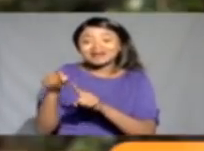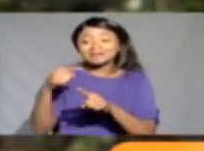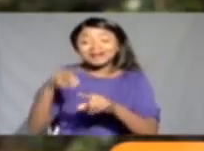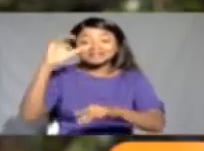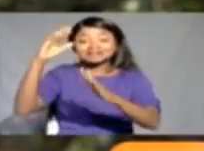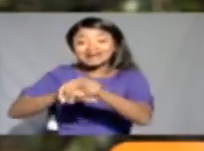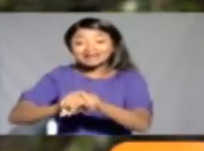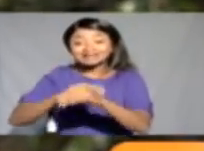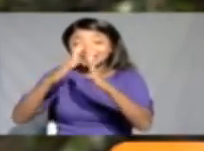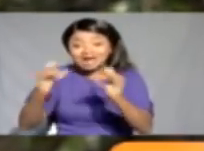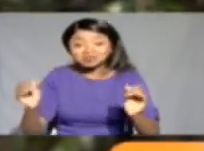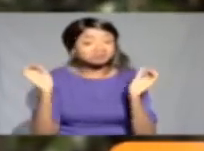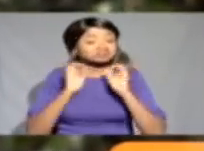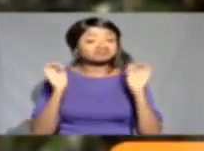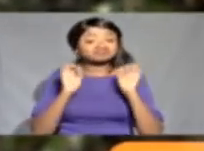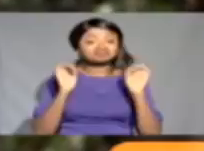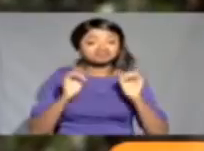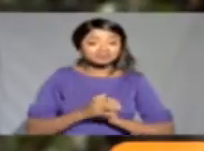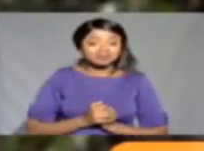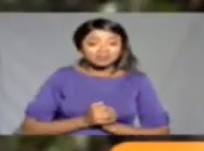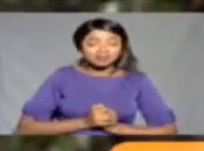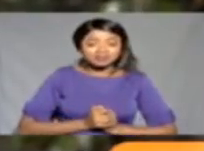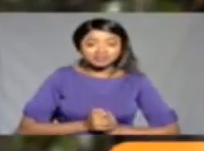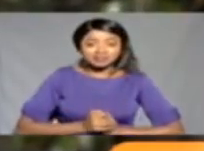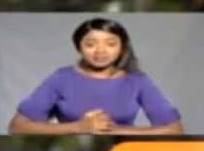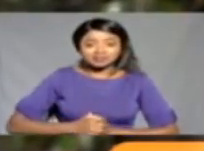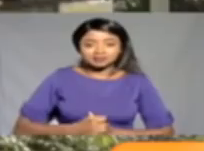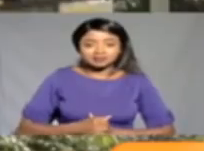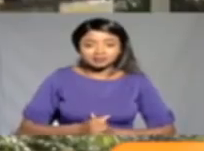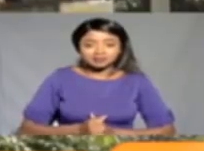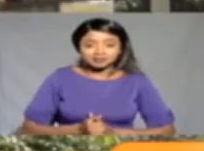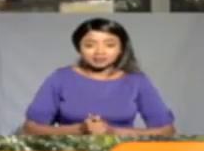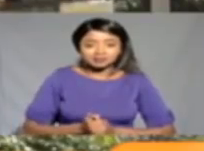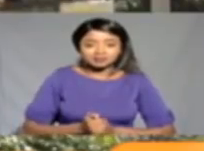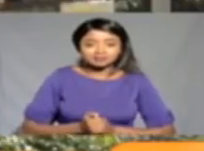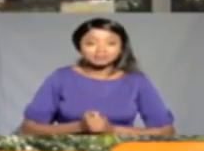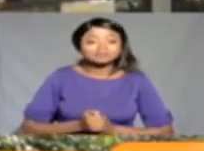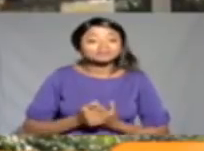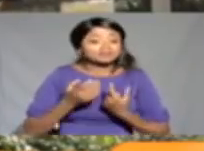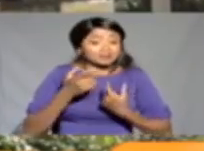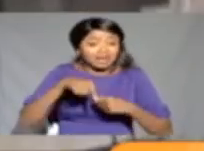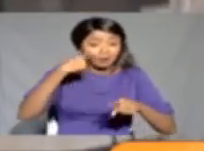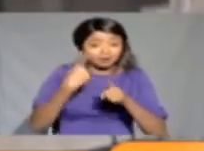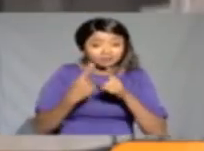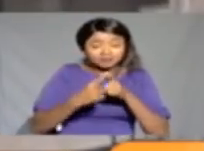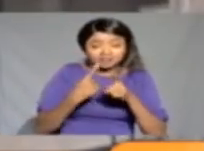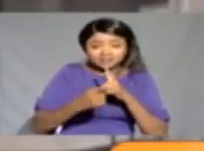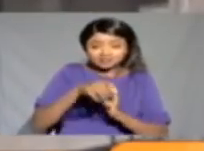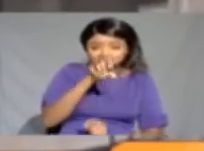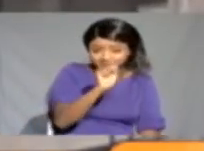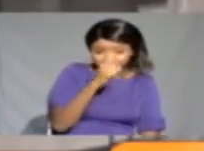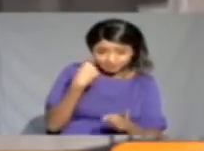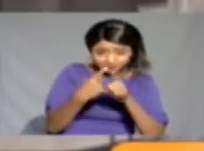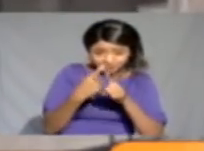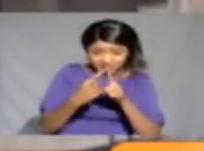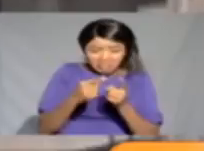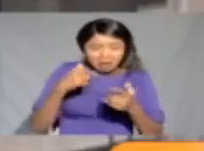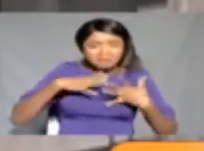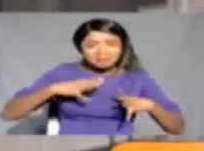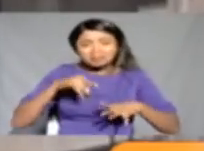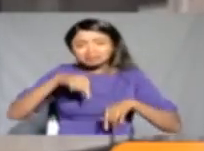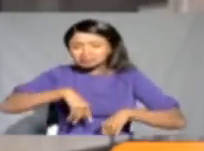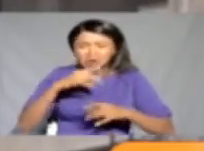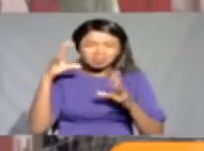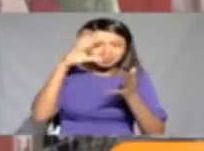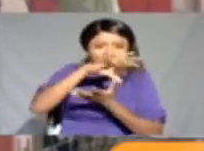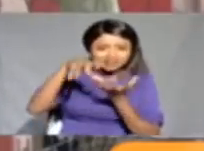The completion date when we spoke to them was December 2014. But almost 5 years later, Kenyans who pumped their millions into the